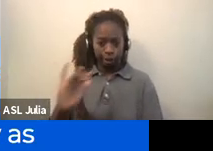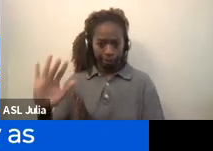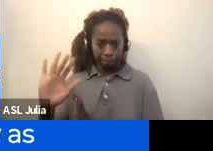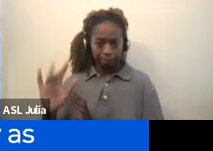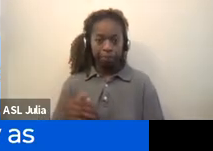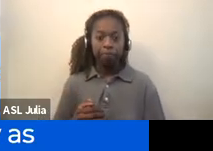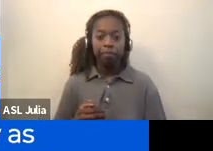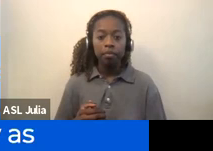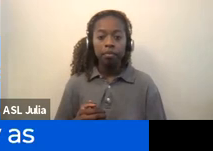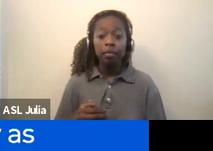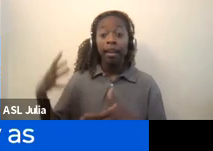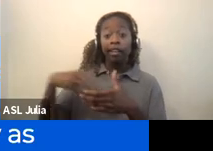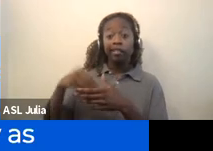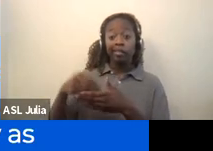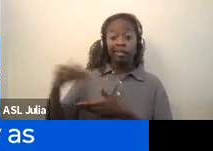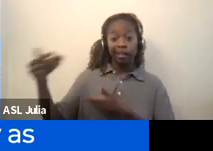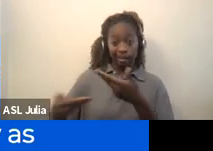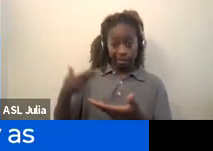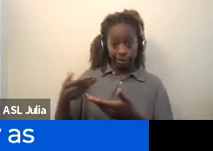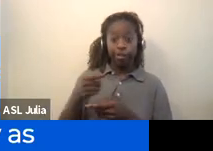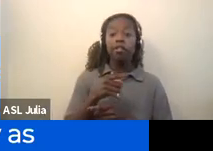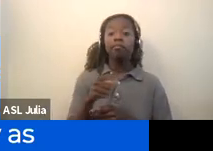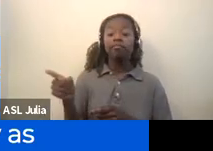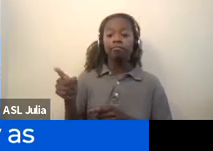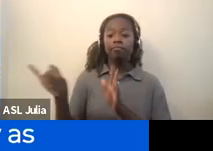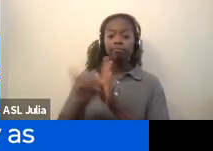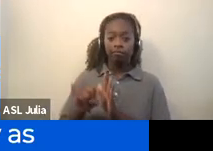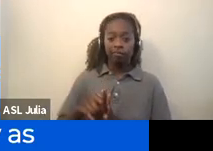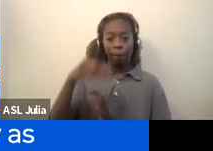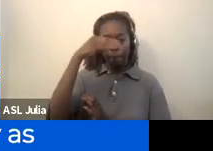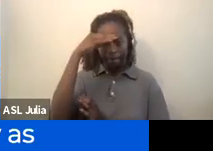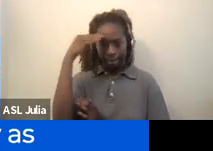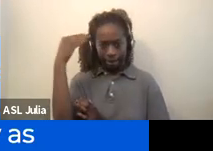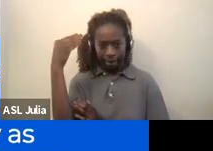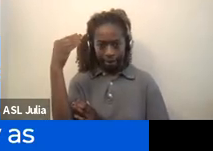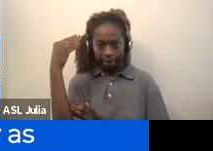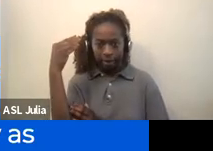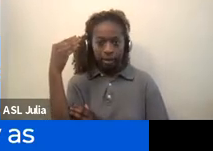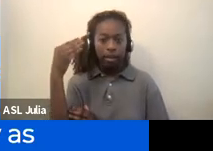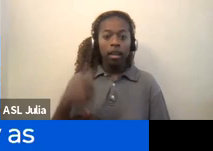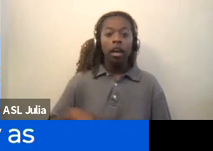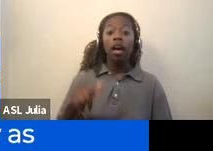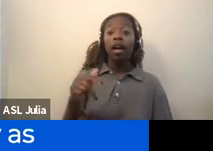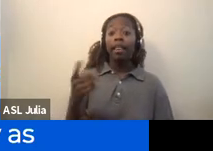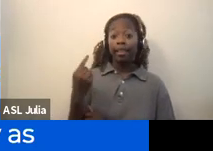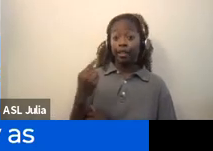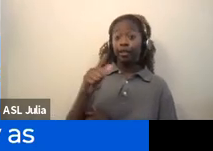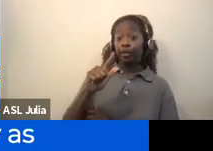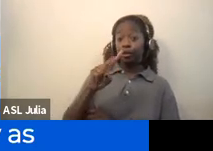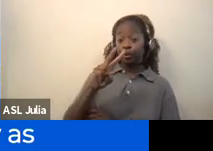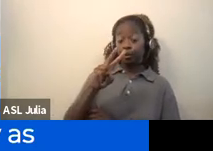26 identify as black african-american versus 23.5 last year